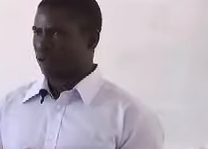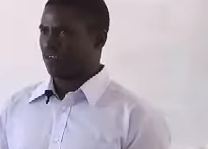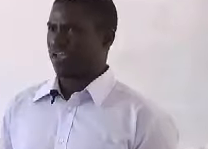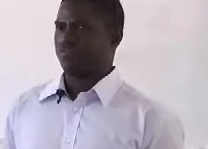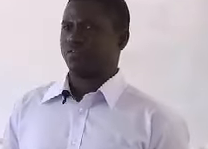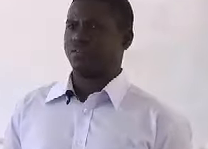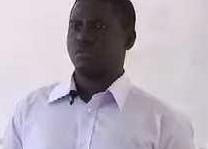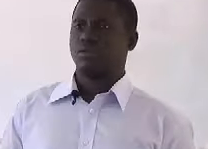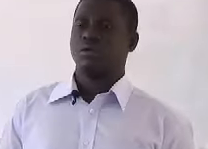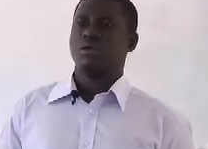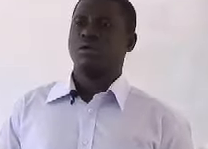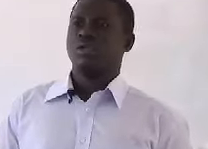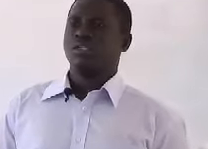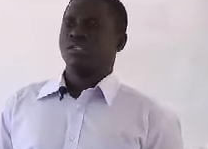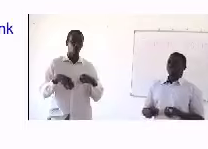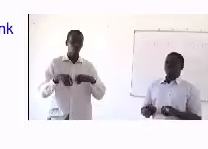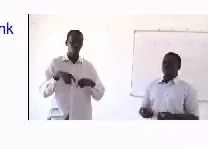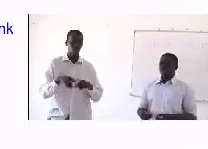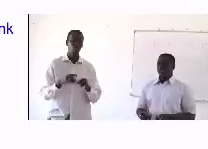to survive.